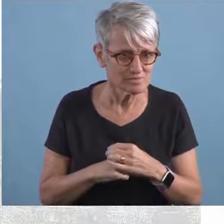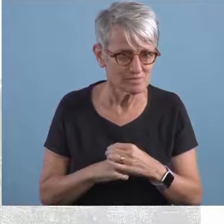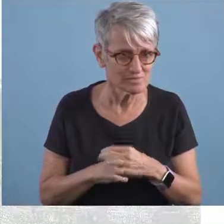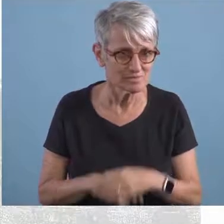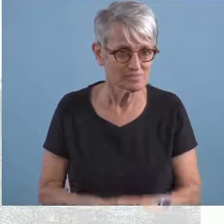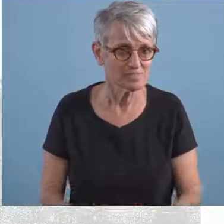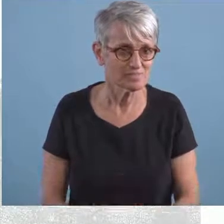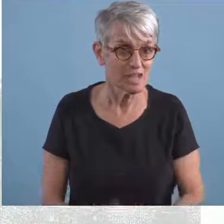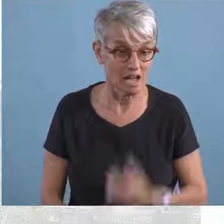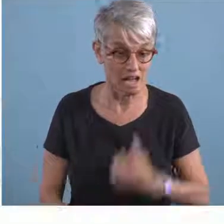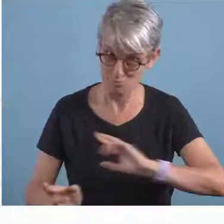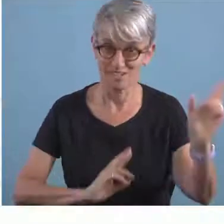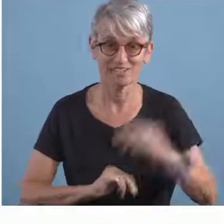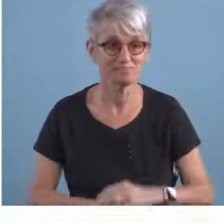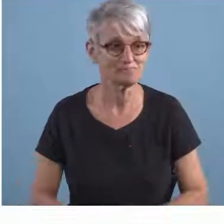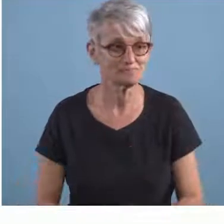I'm ready.